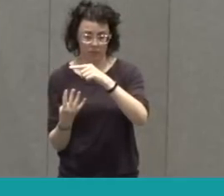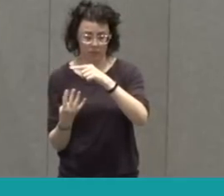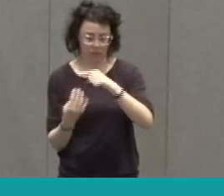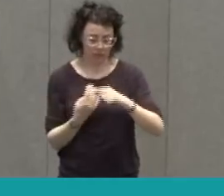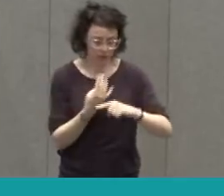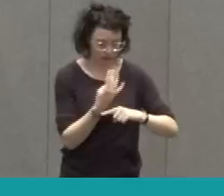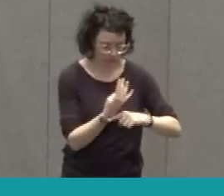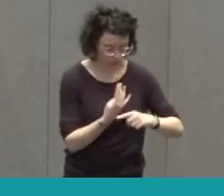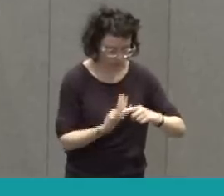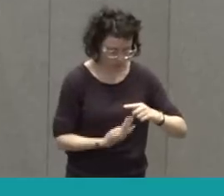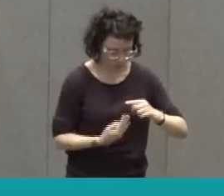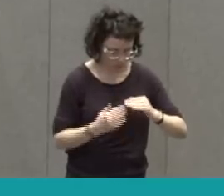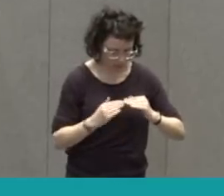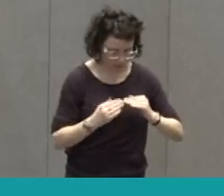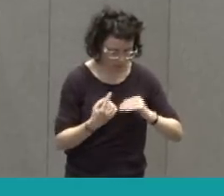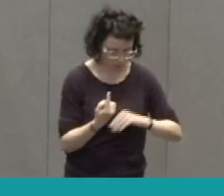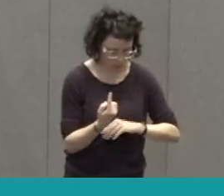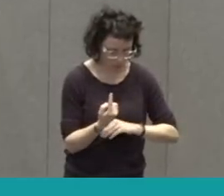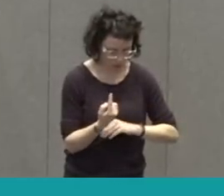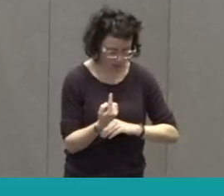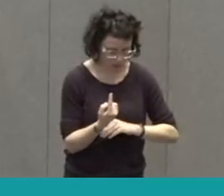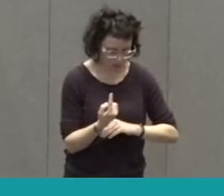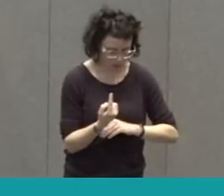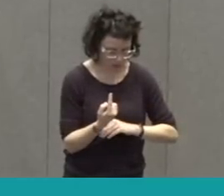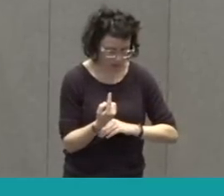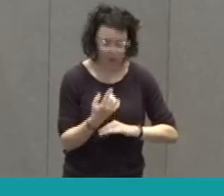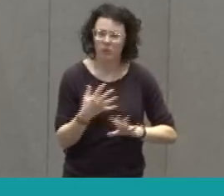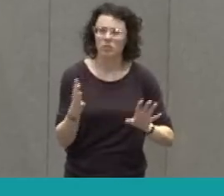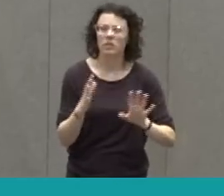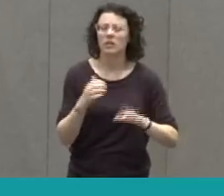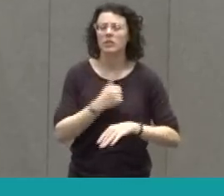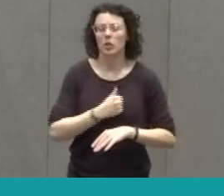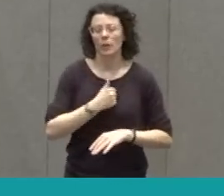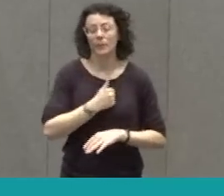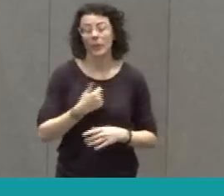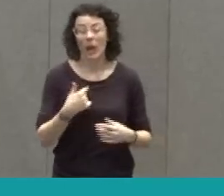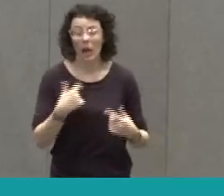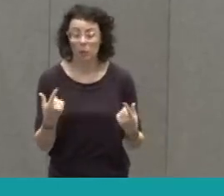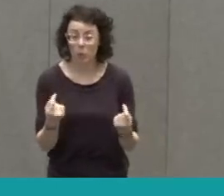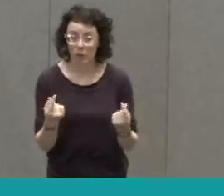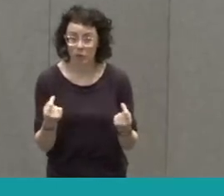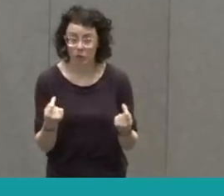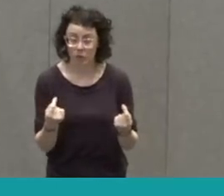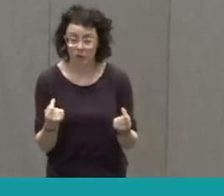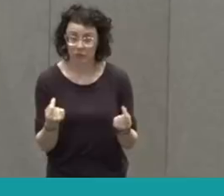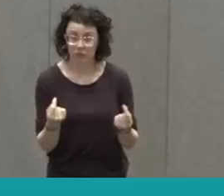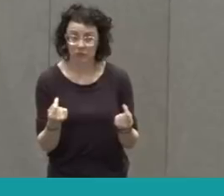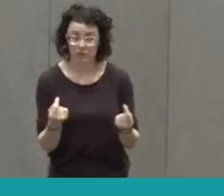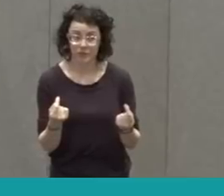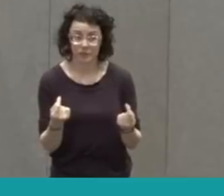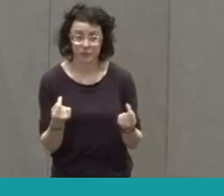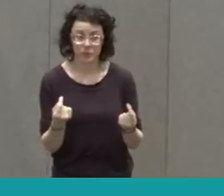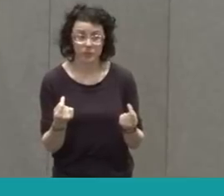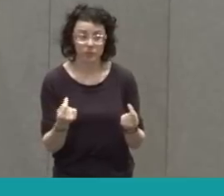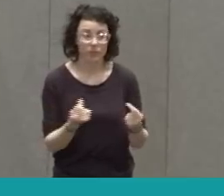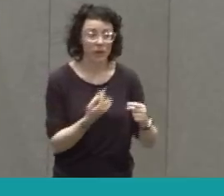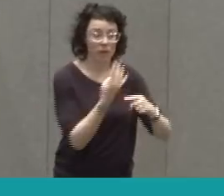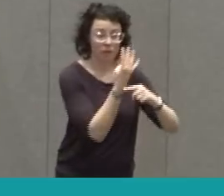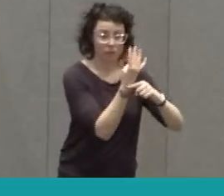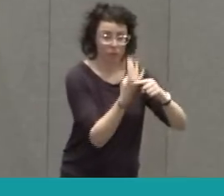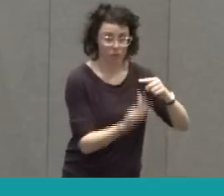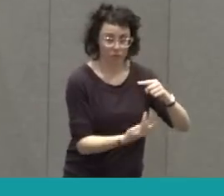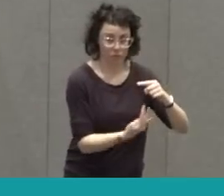2 fourths. Sorry, what I'm doing is I'm taking 4 fourths and 4 fourths